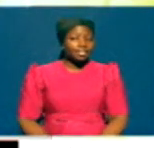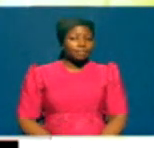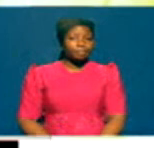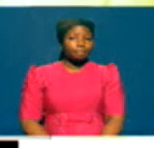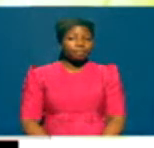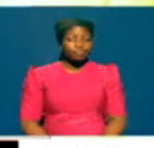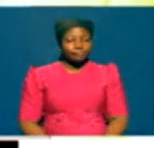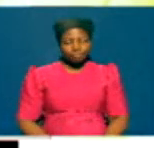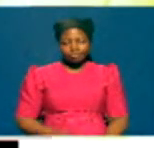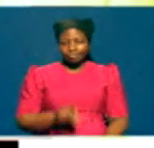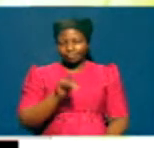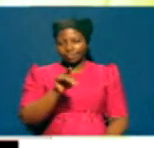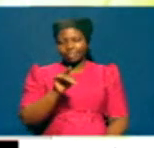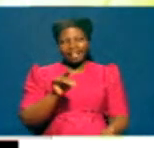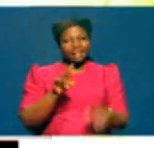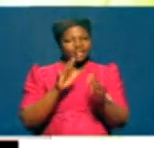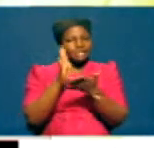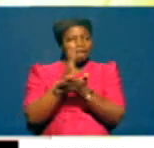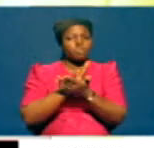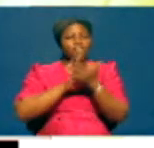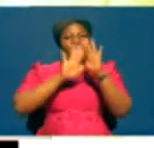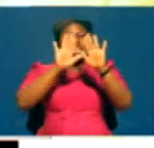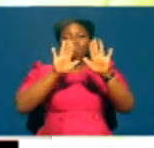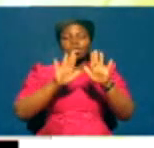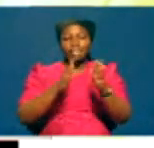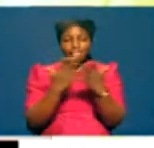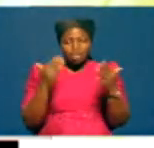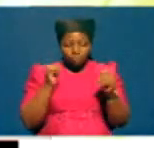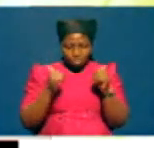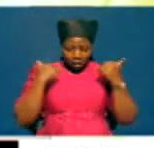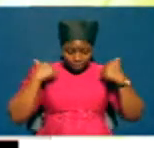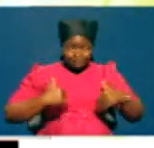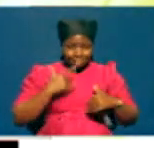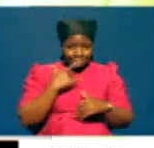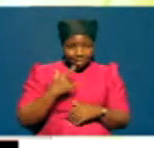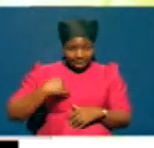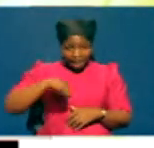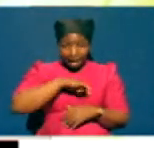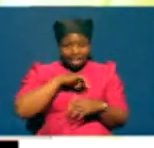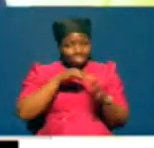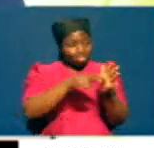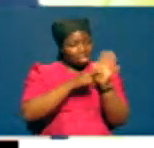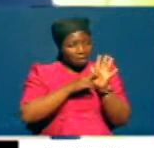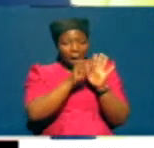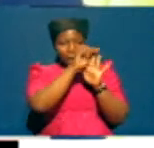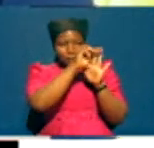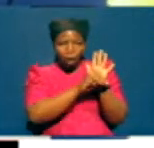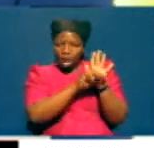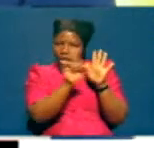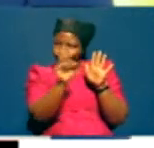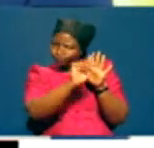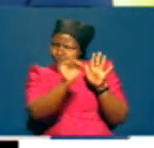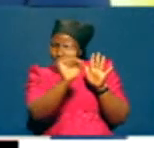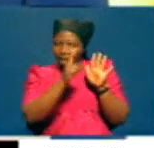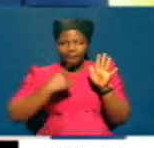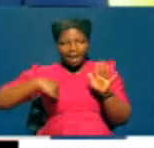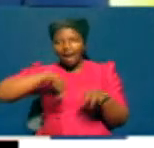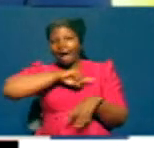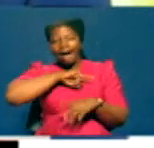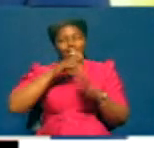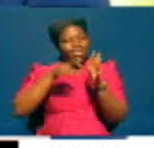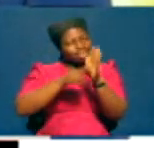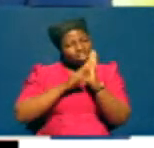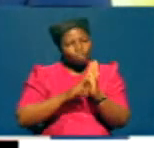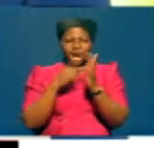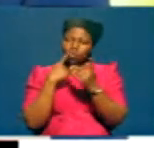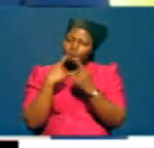These are some of the fundamentals that I say we don't require models. We require dialogue,